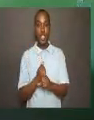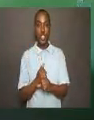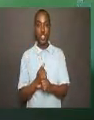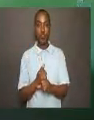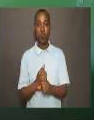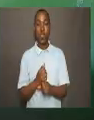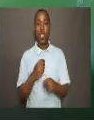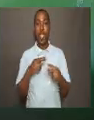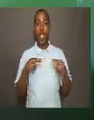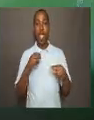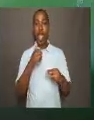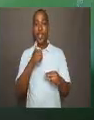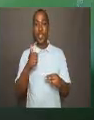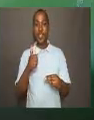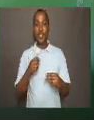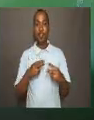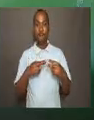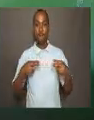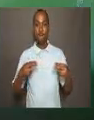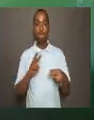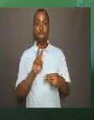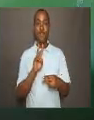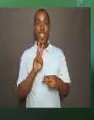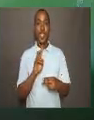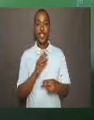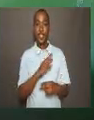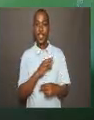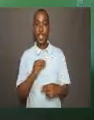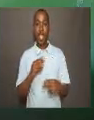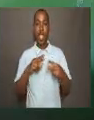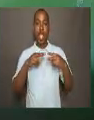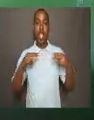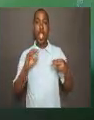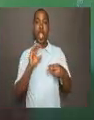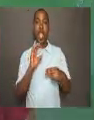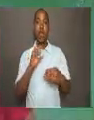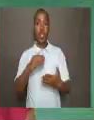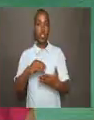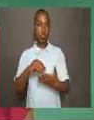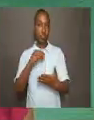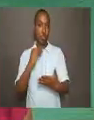of arteries, veins, and capillaries.